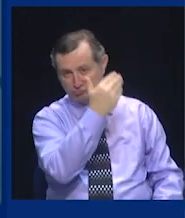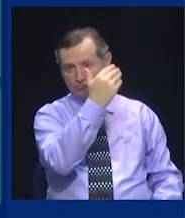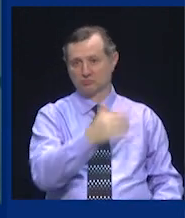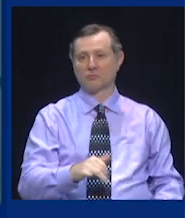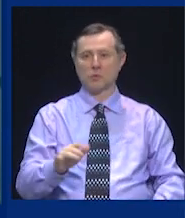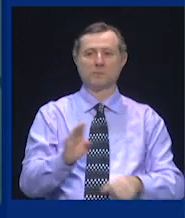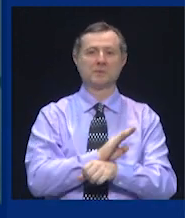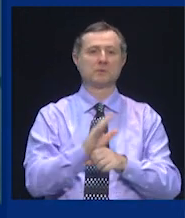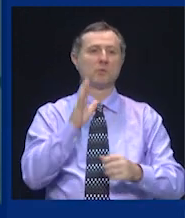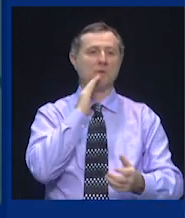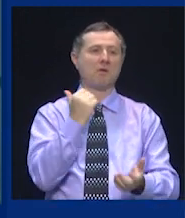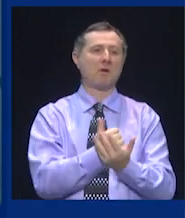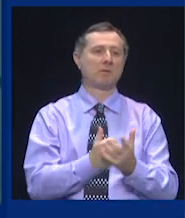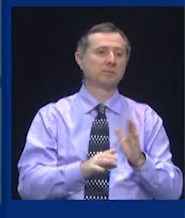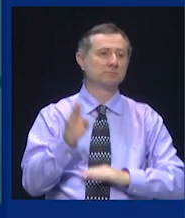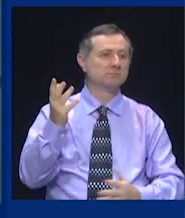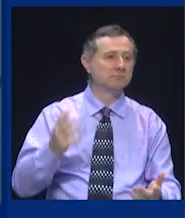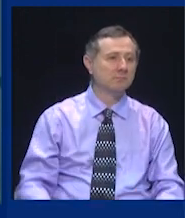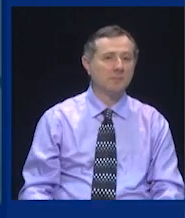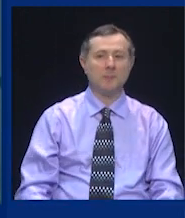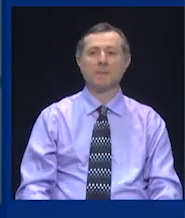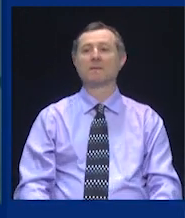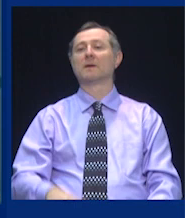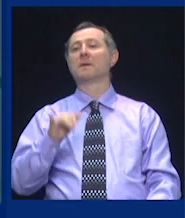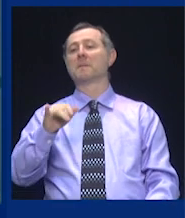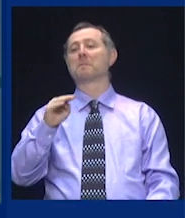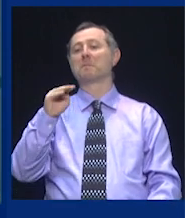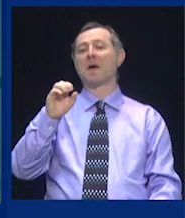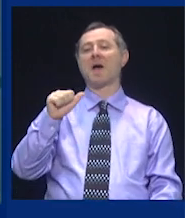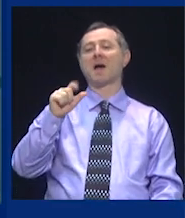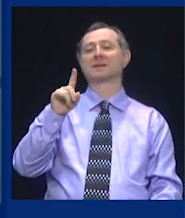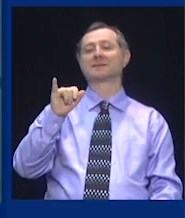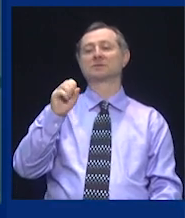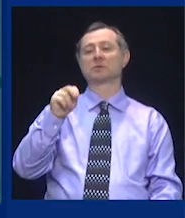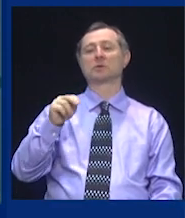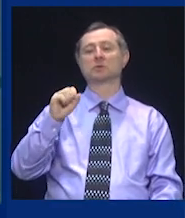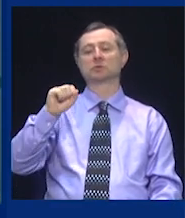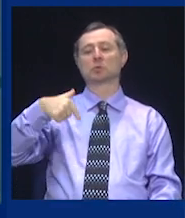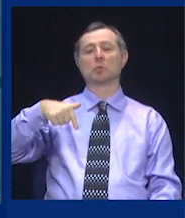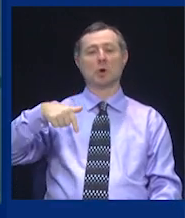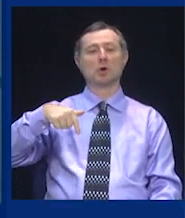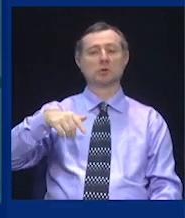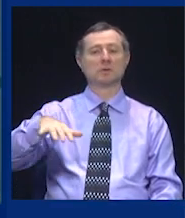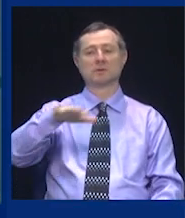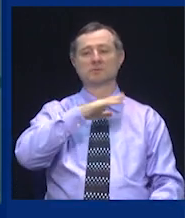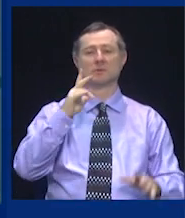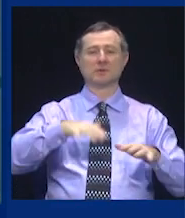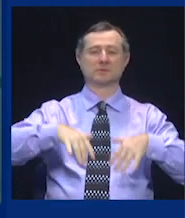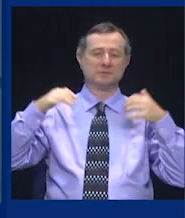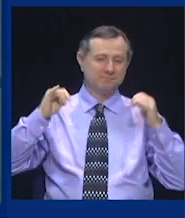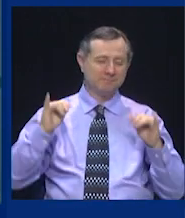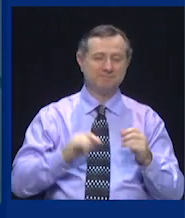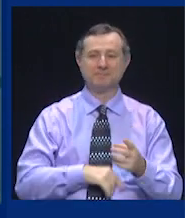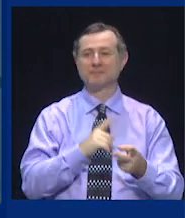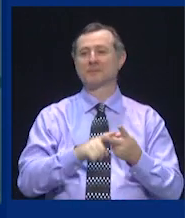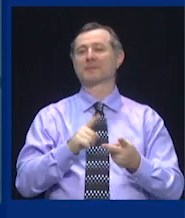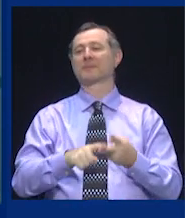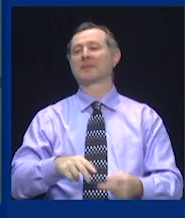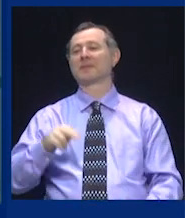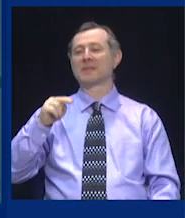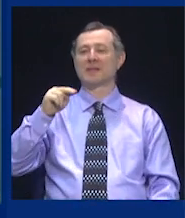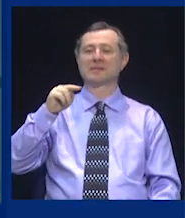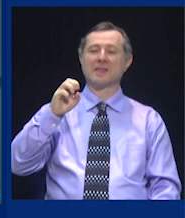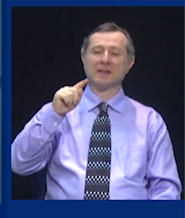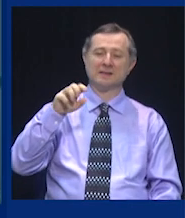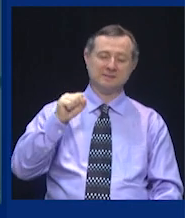it. Call Madison Square Garden. Call Radio City Music Hall. Call the Nets. Call the Islanders. Call